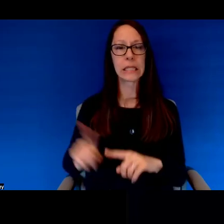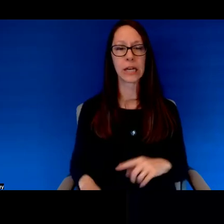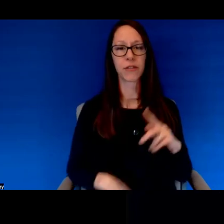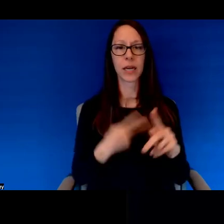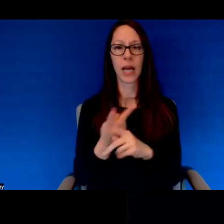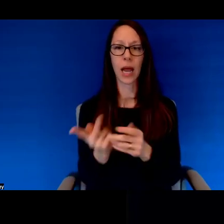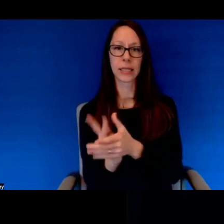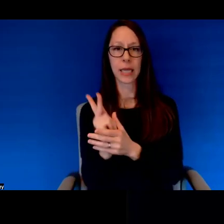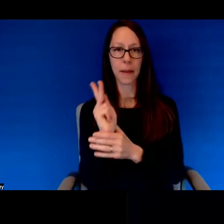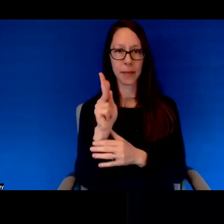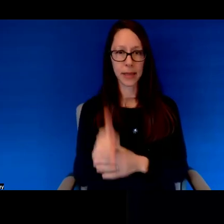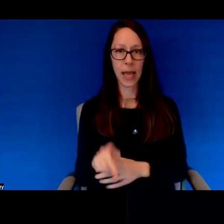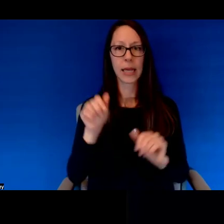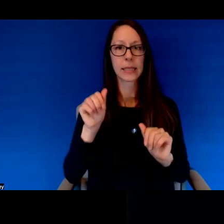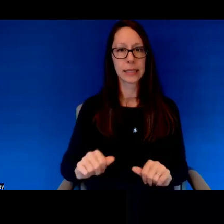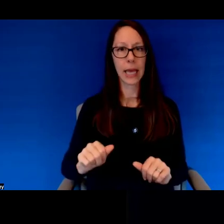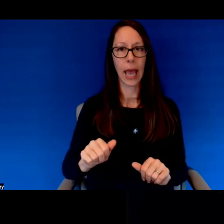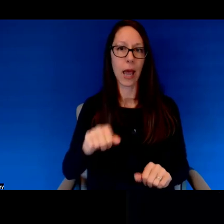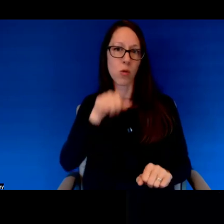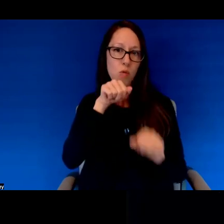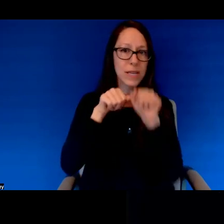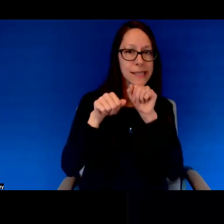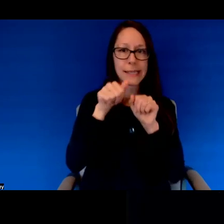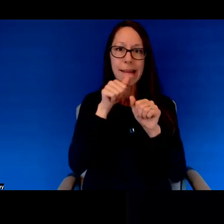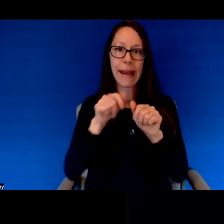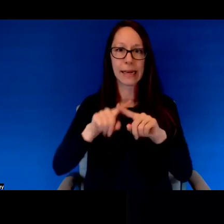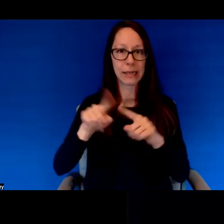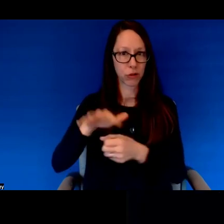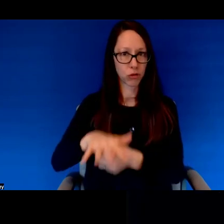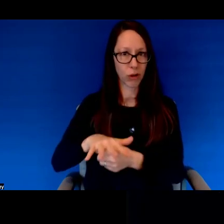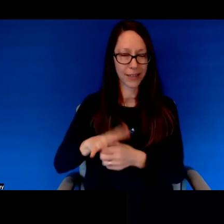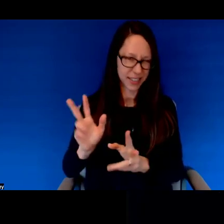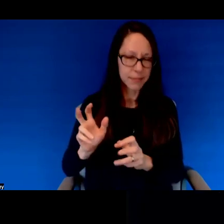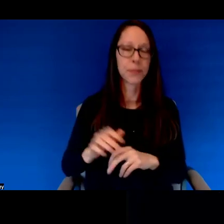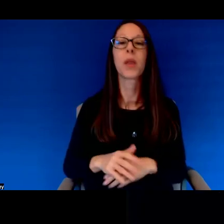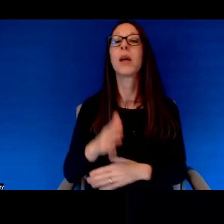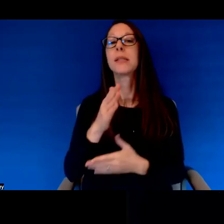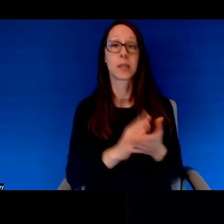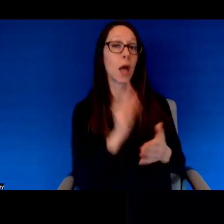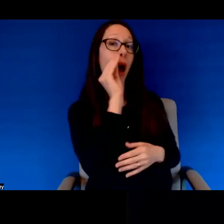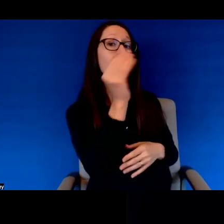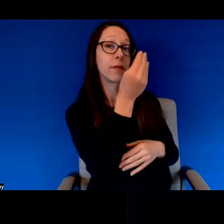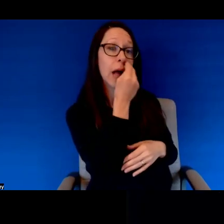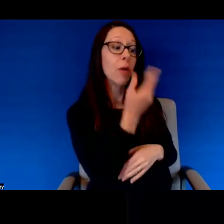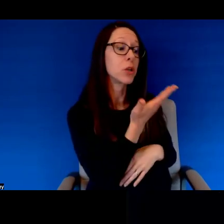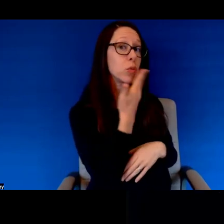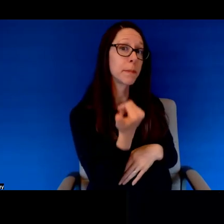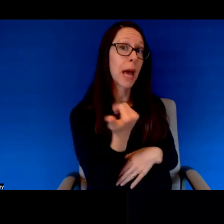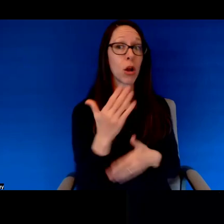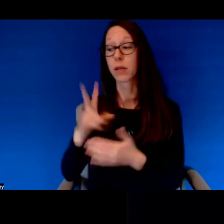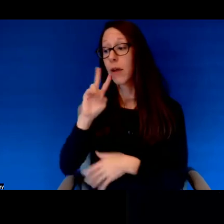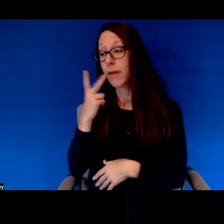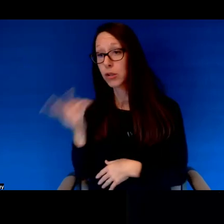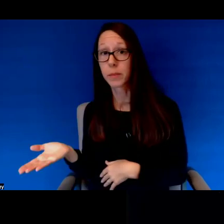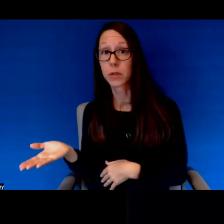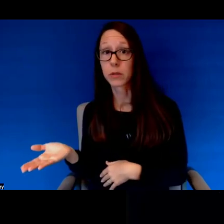are able to withstand different stressors. So I'm sure that there are some flowers that will do better than some vegetables, and some